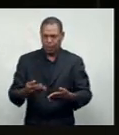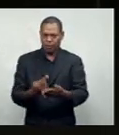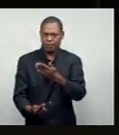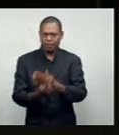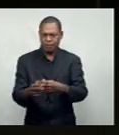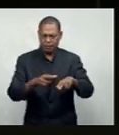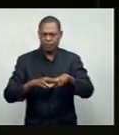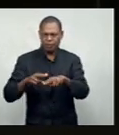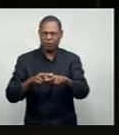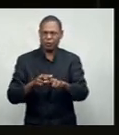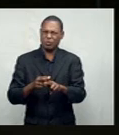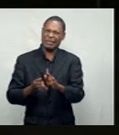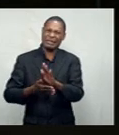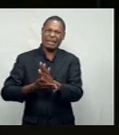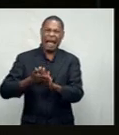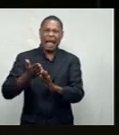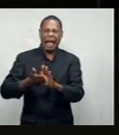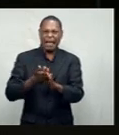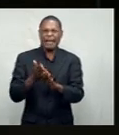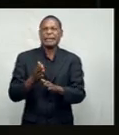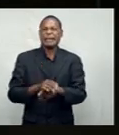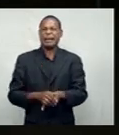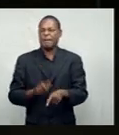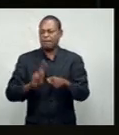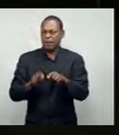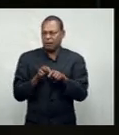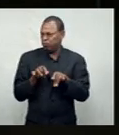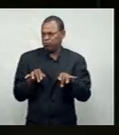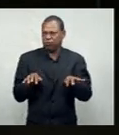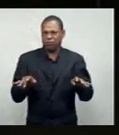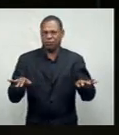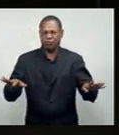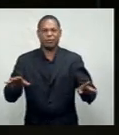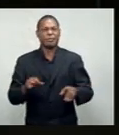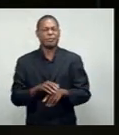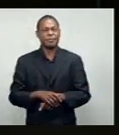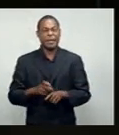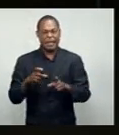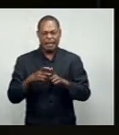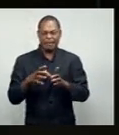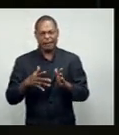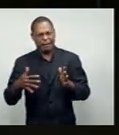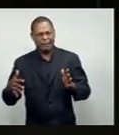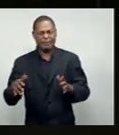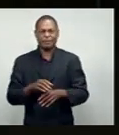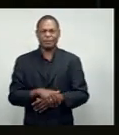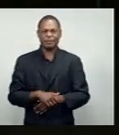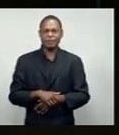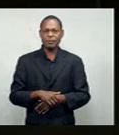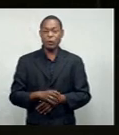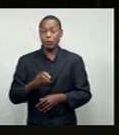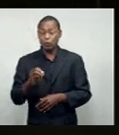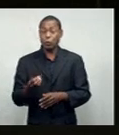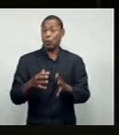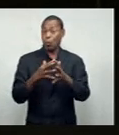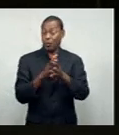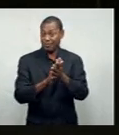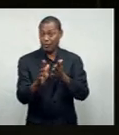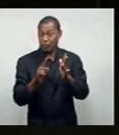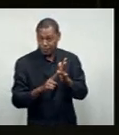the high transmissibility mutation in the Delta variant. And also the World Health Organization said